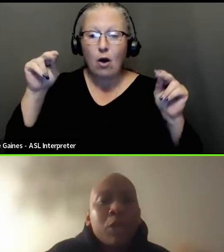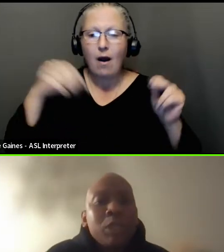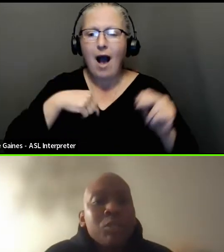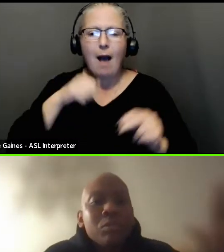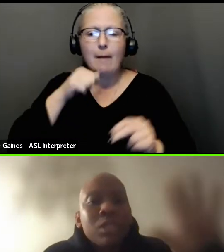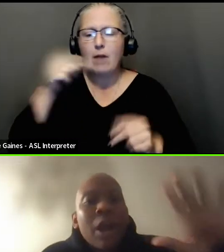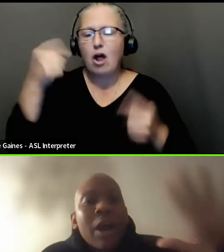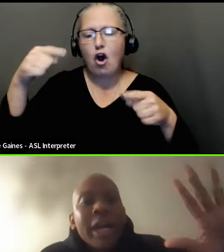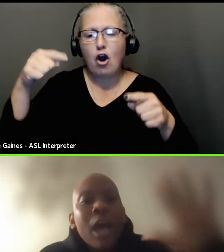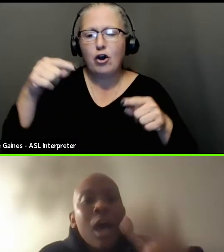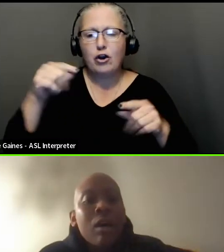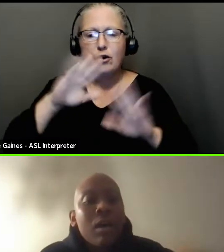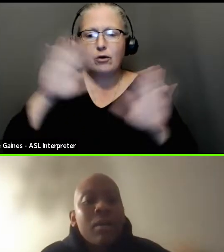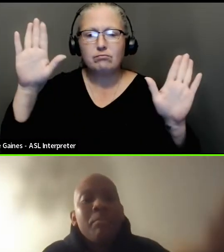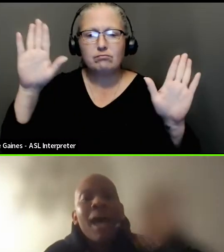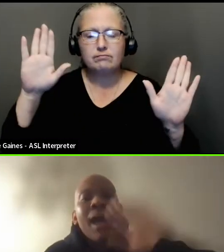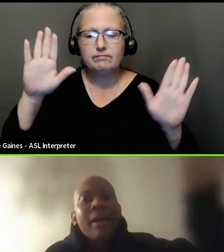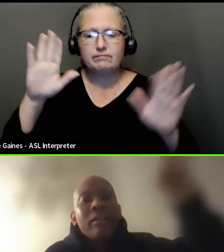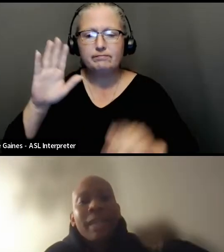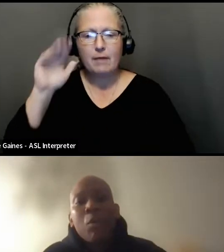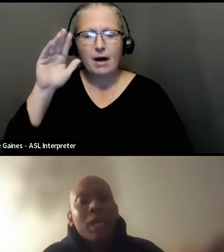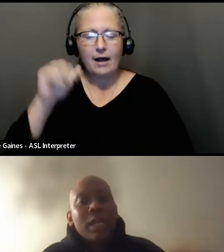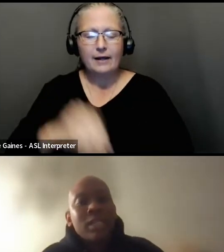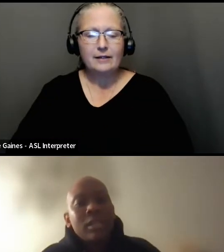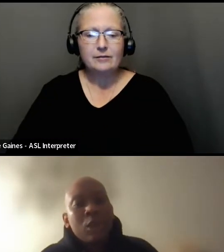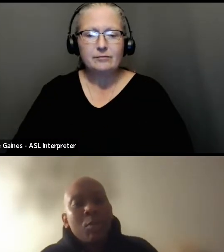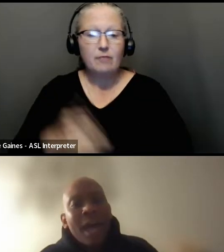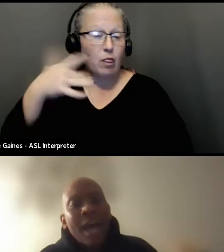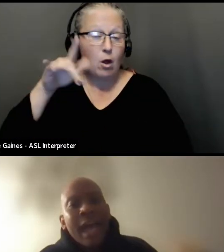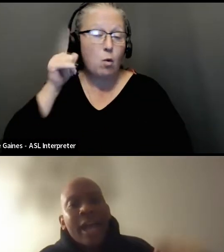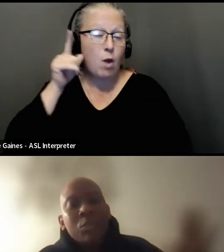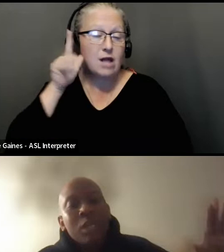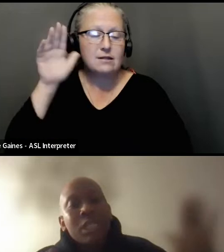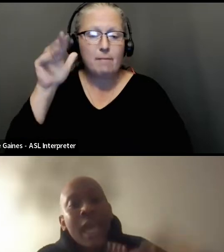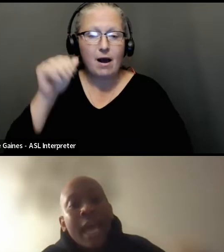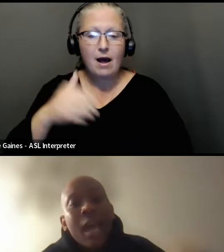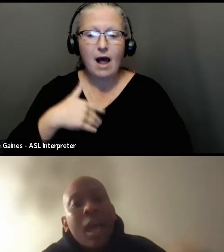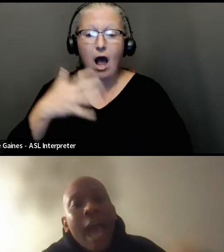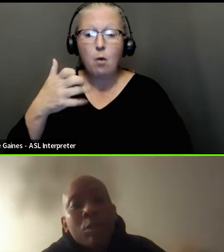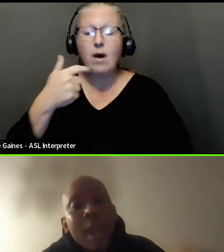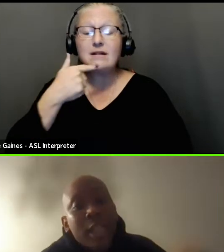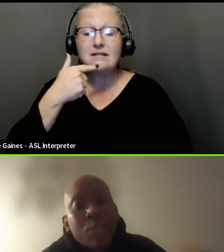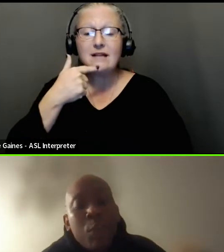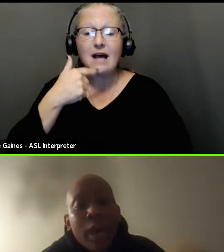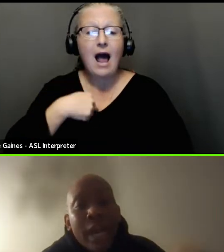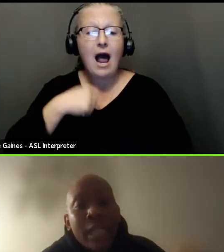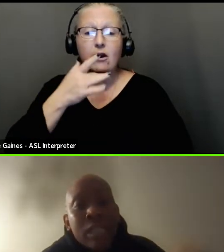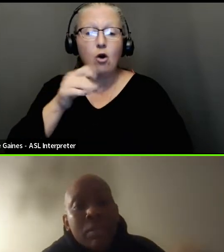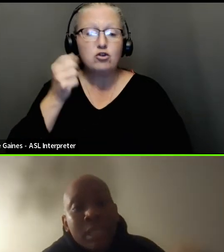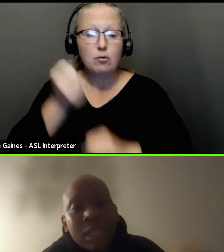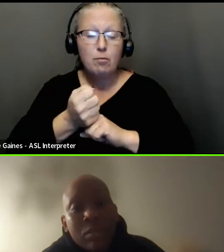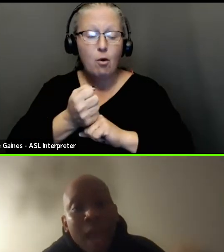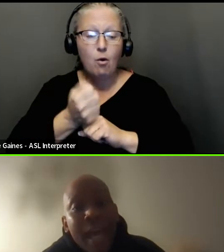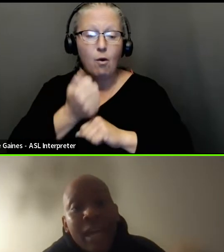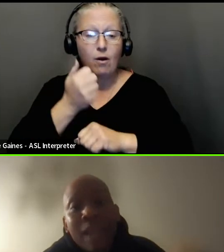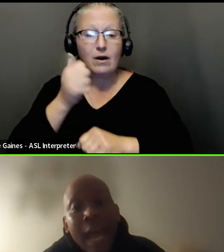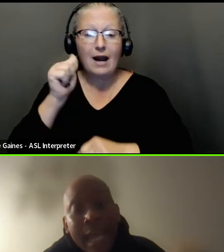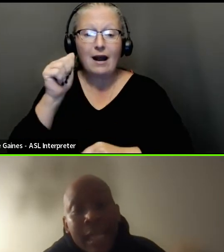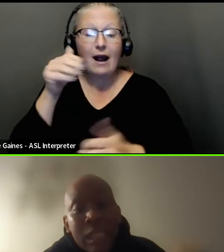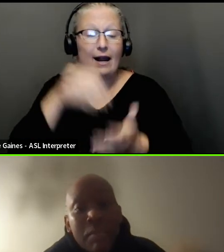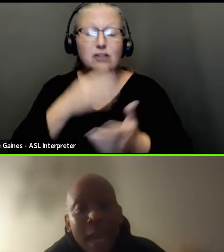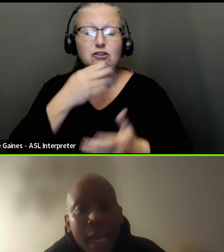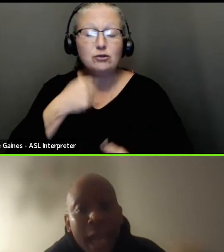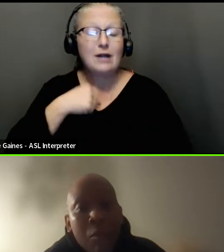about to argue with you. I'm Sorry, sorry. y'all. Bye. They don't want to listen, so bye. I just want to say, I do not support anti-Semitism. I am